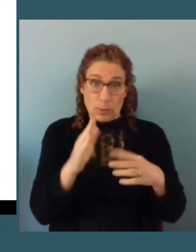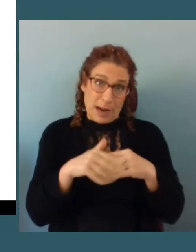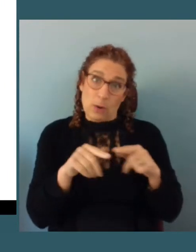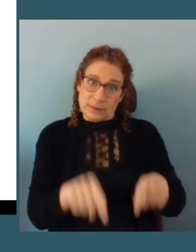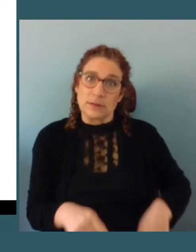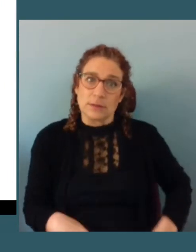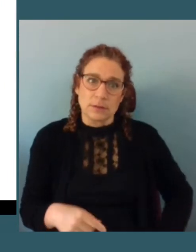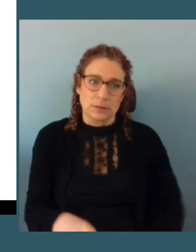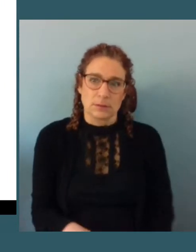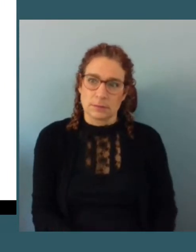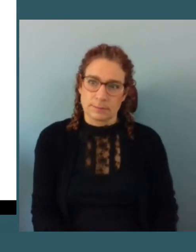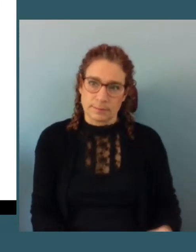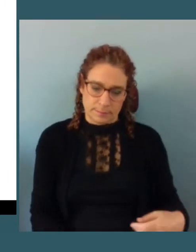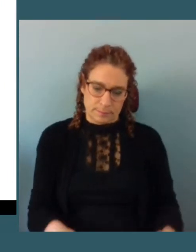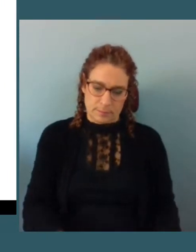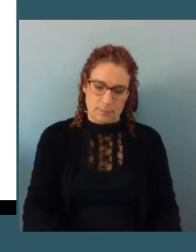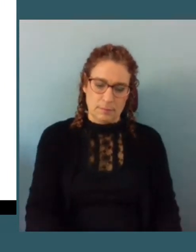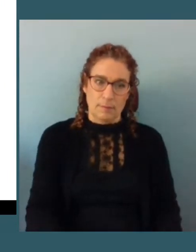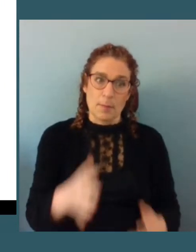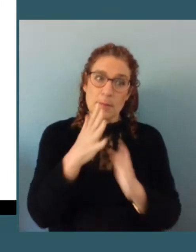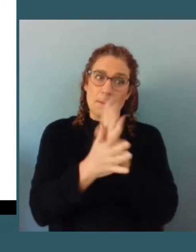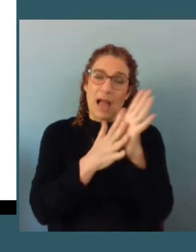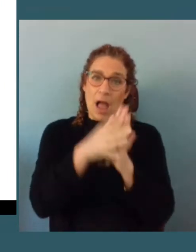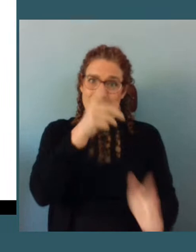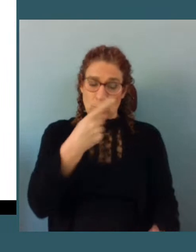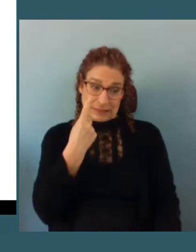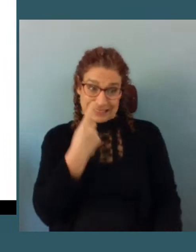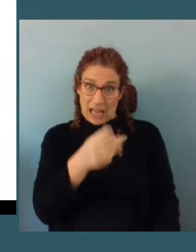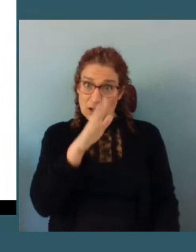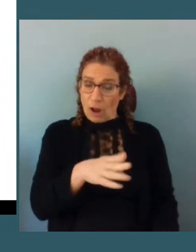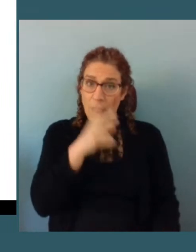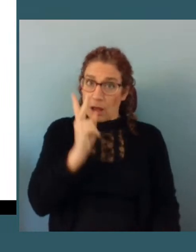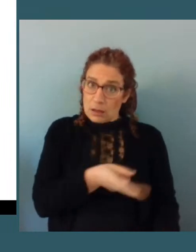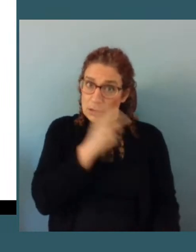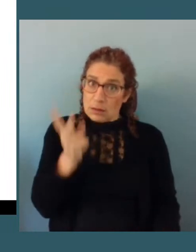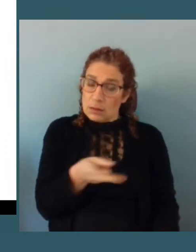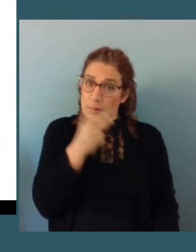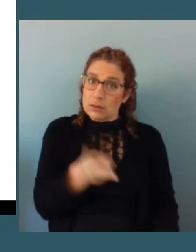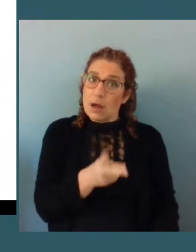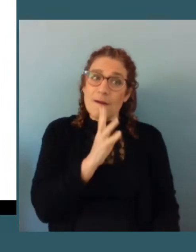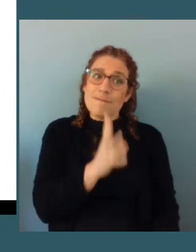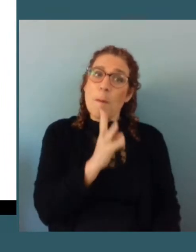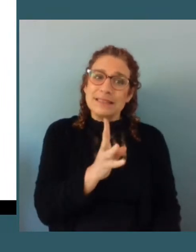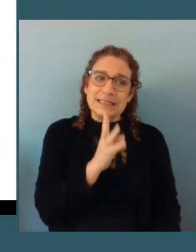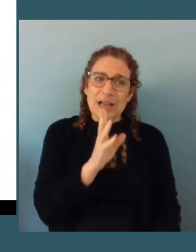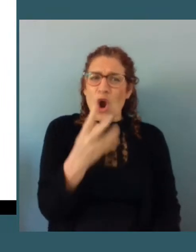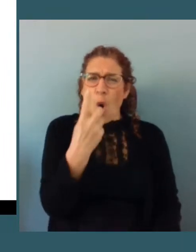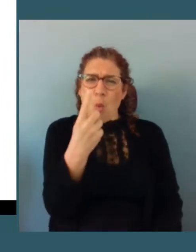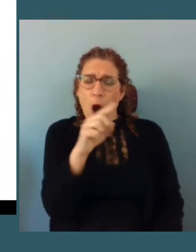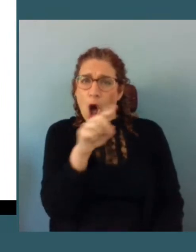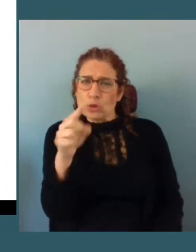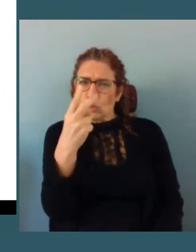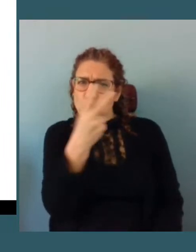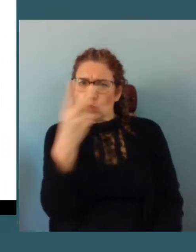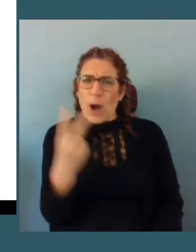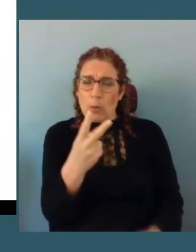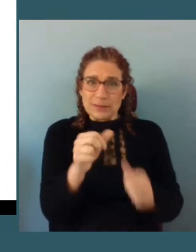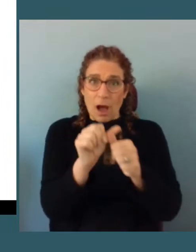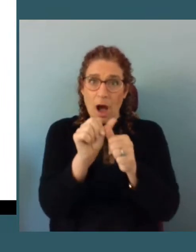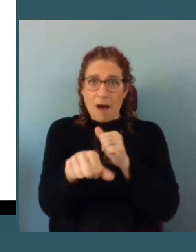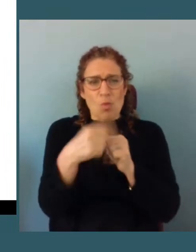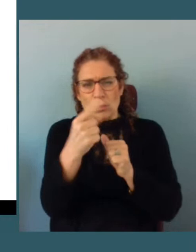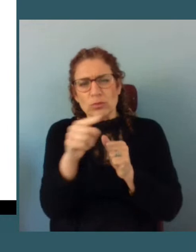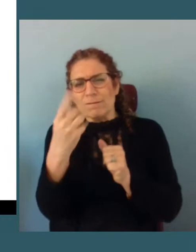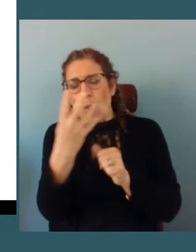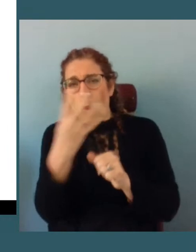So I think if you see a child who's got repetitive vomiting approximately 1 to 4 hours after eating, think, could this be FPIES? Could it be that one case you see in your